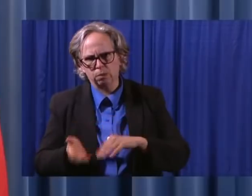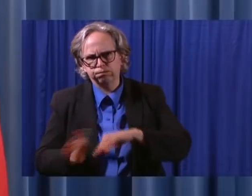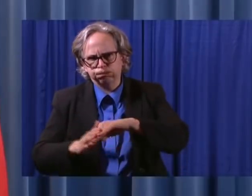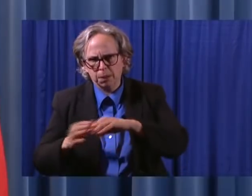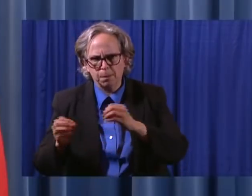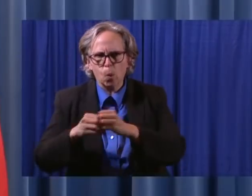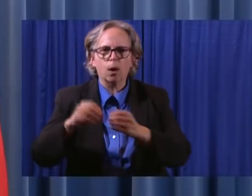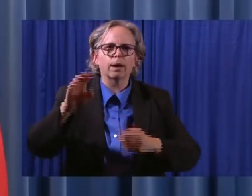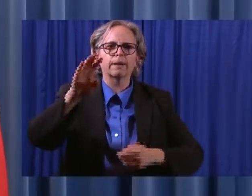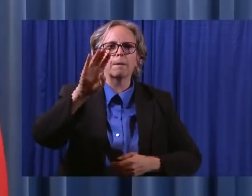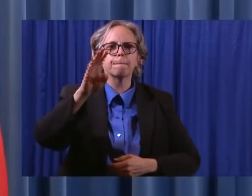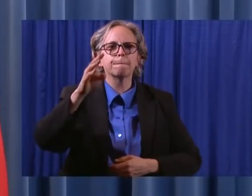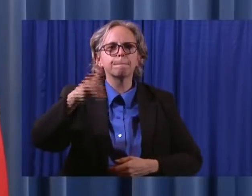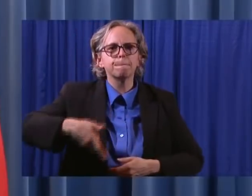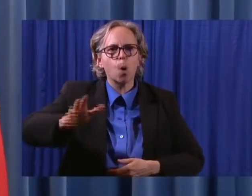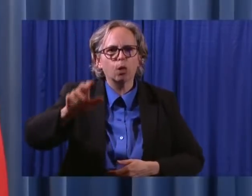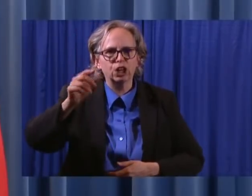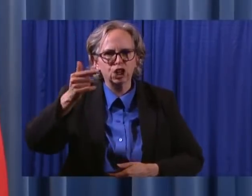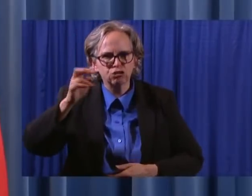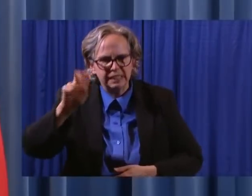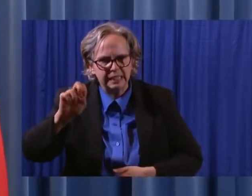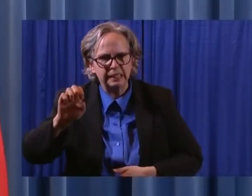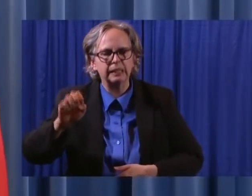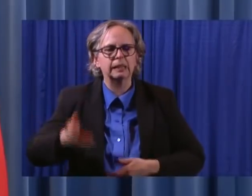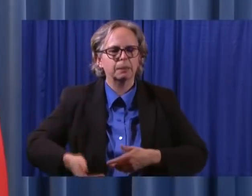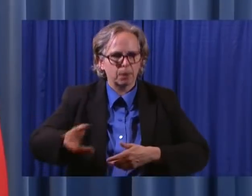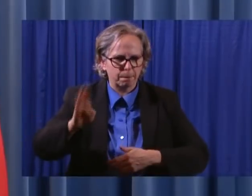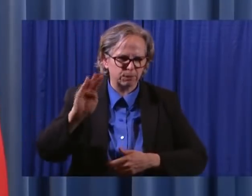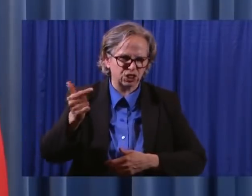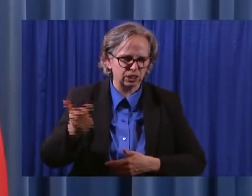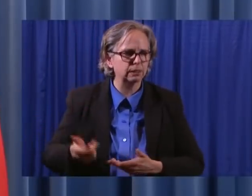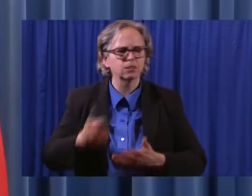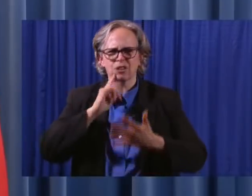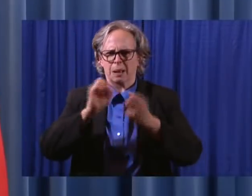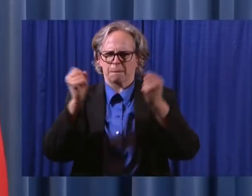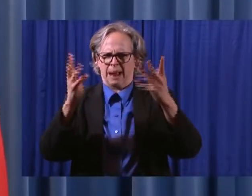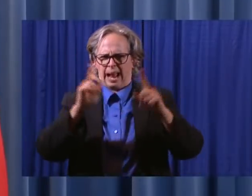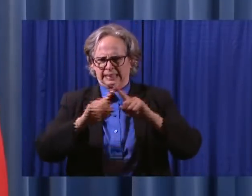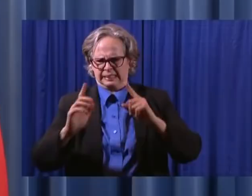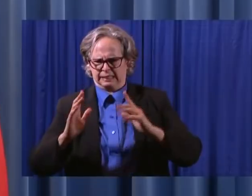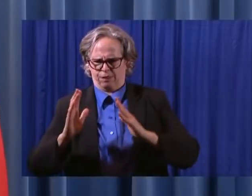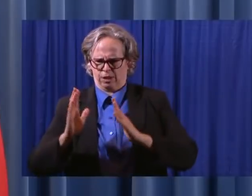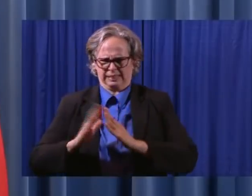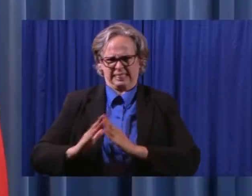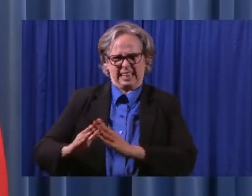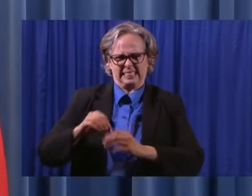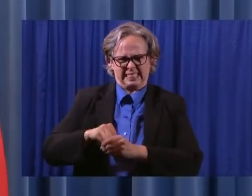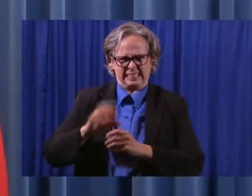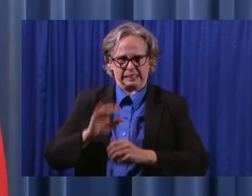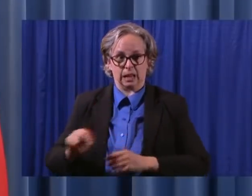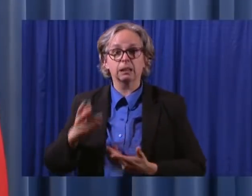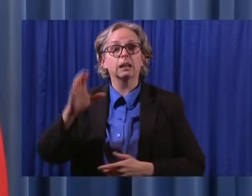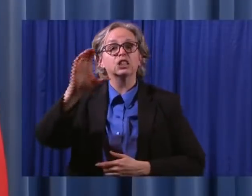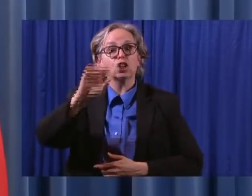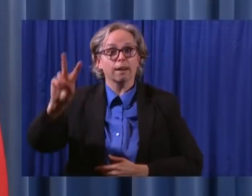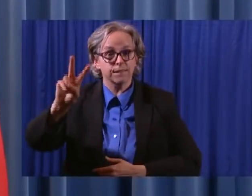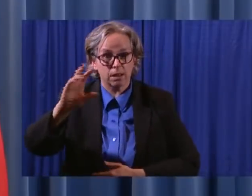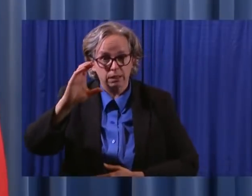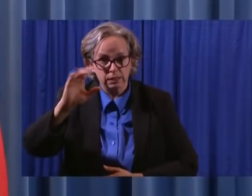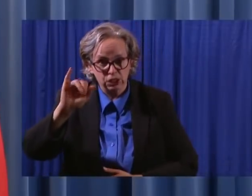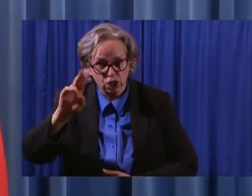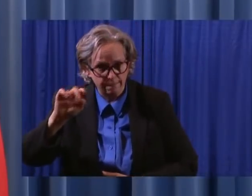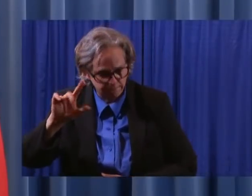Cincinnati. Finally, on Thursday, we'll have another testing location in Cincinnati and one in Circleville. We'll be adding more testing locations,